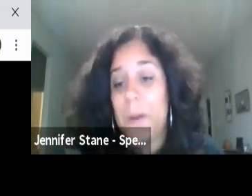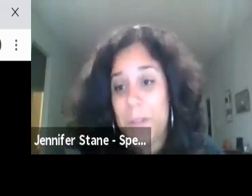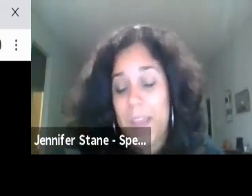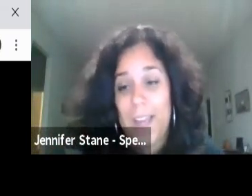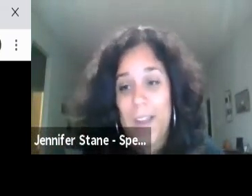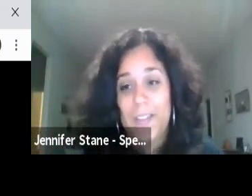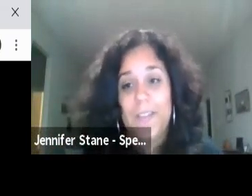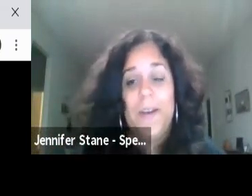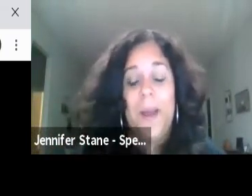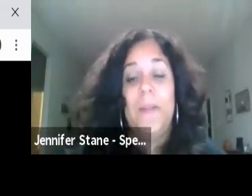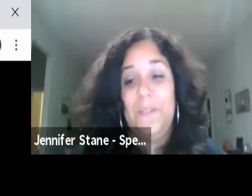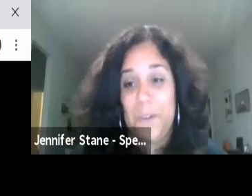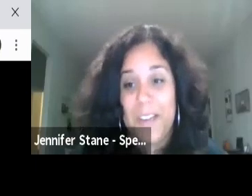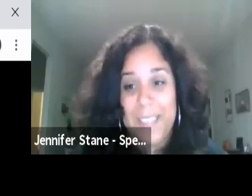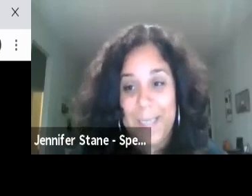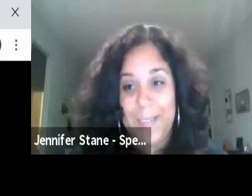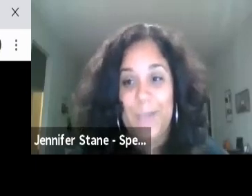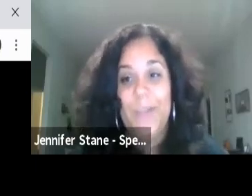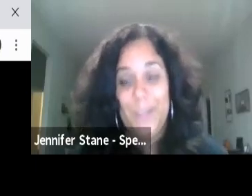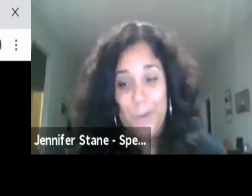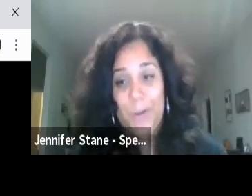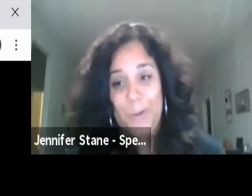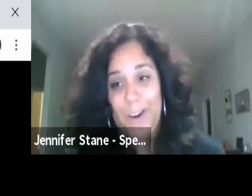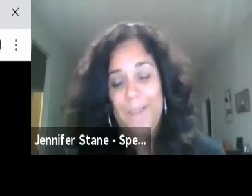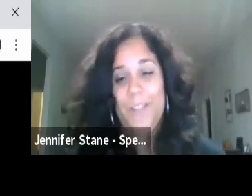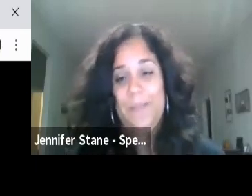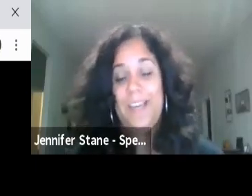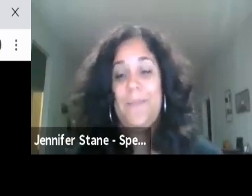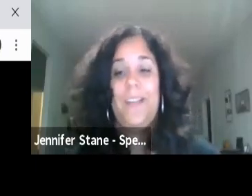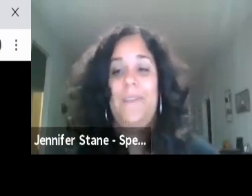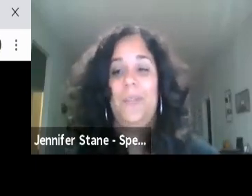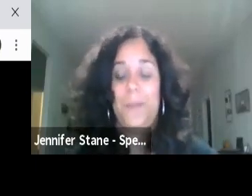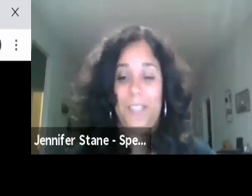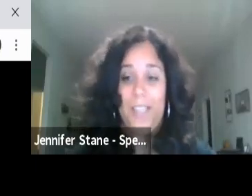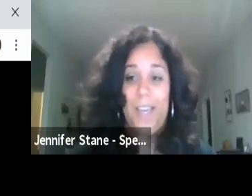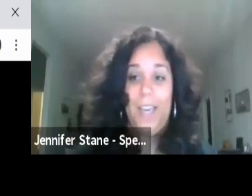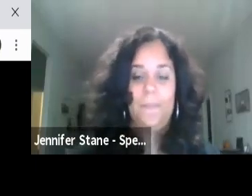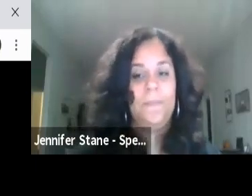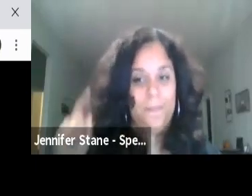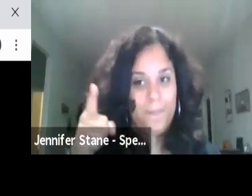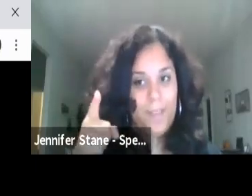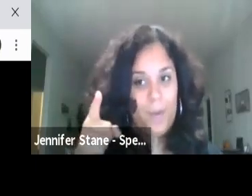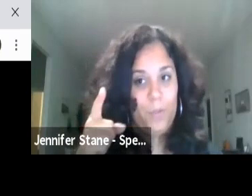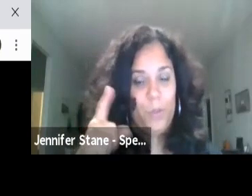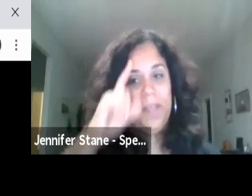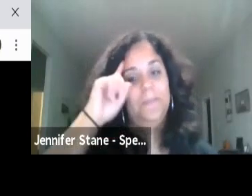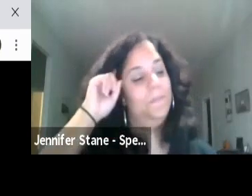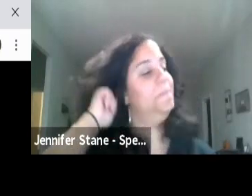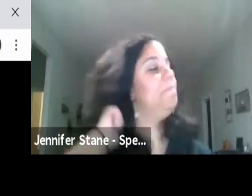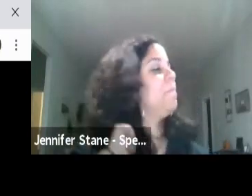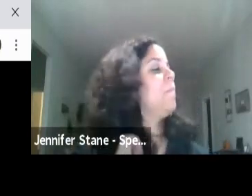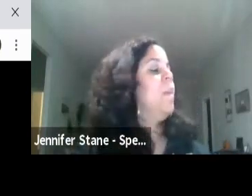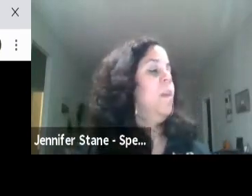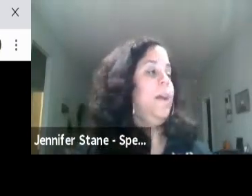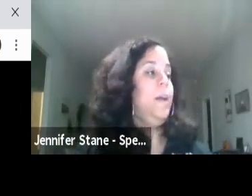to respond to that yet. I believe you're attending, so you know who you are. If you sent me an email and I haven't responded to that yet, I will shortly.